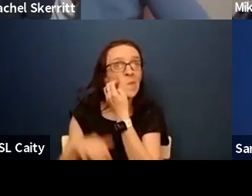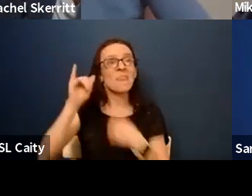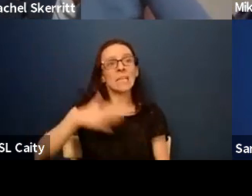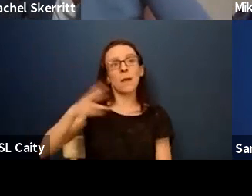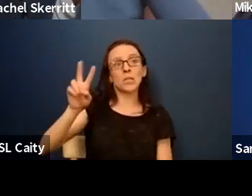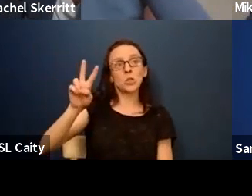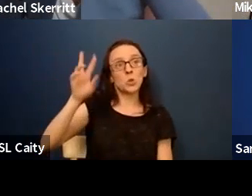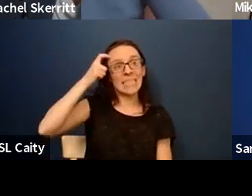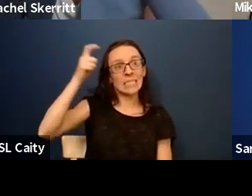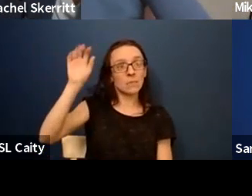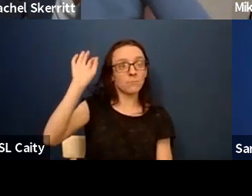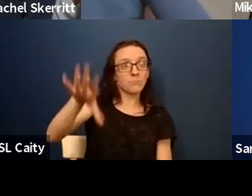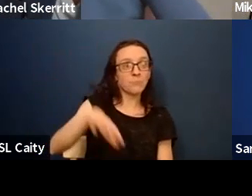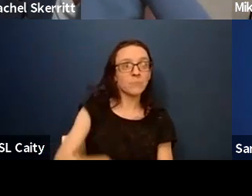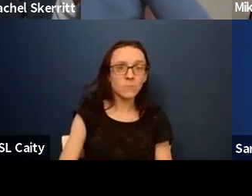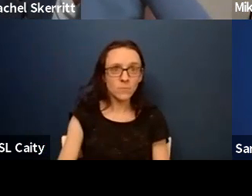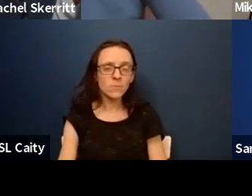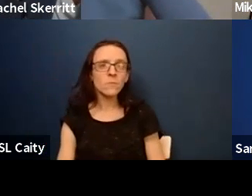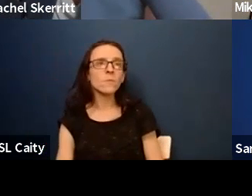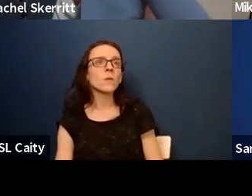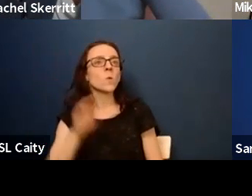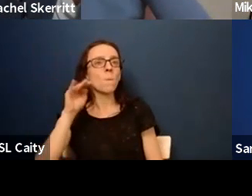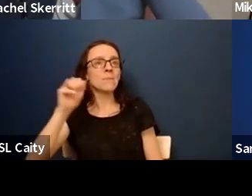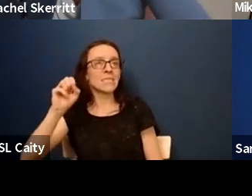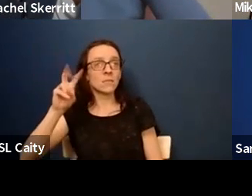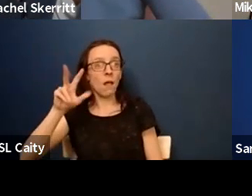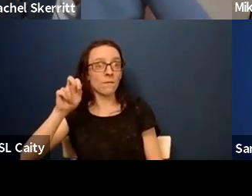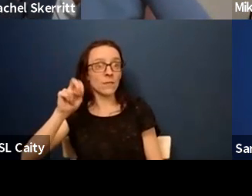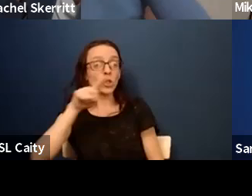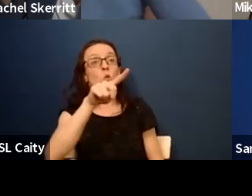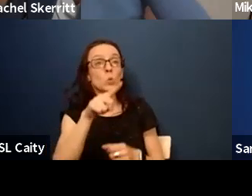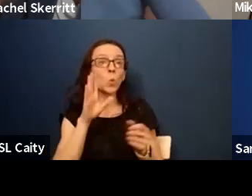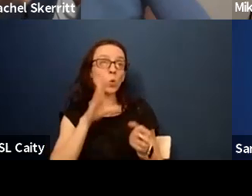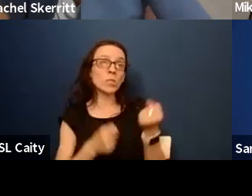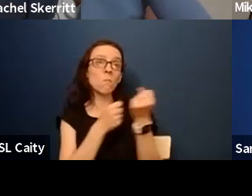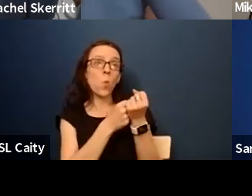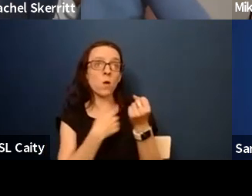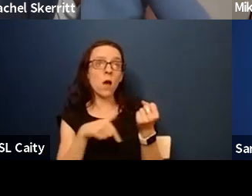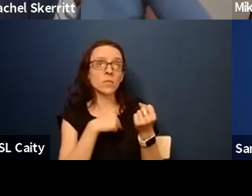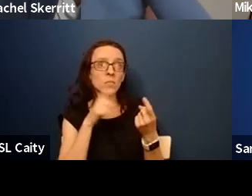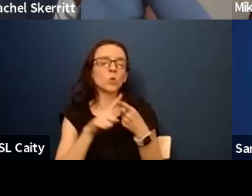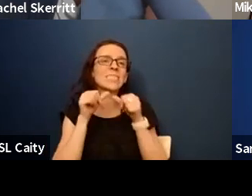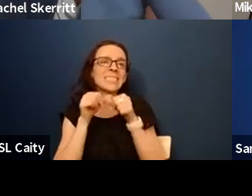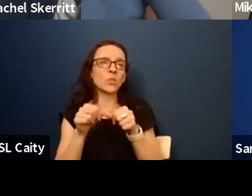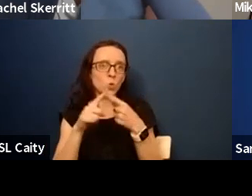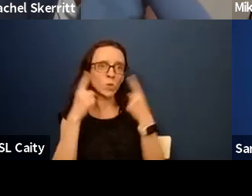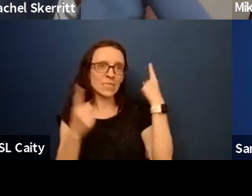on it. Yep. So you would support the inclusion for us to continue to consider a lottery in